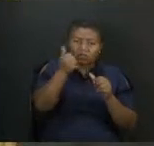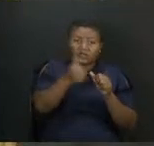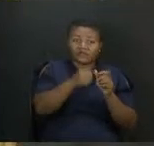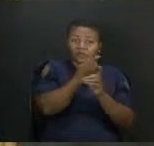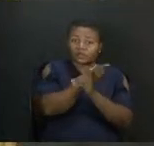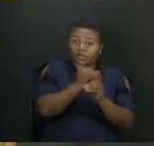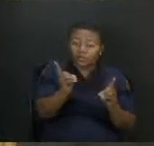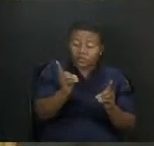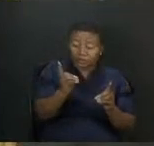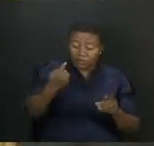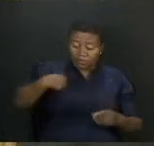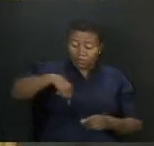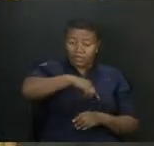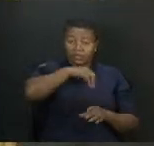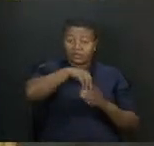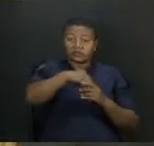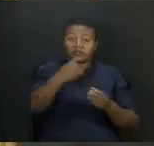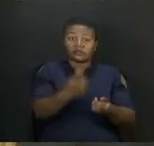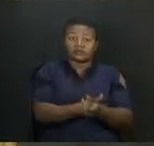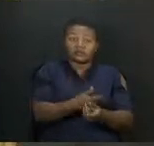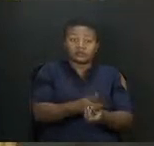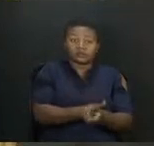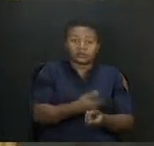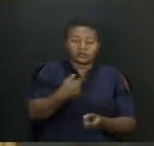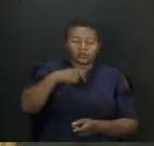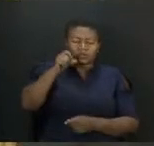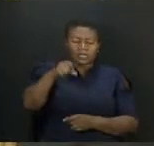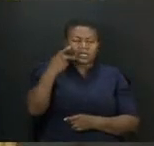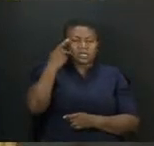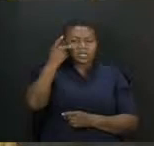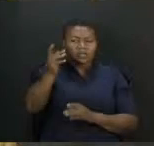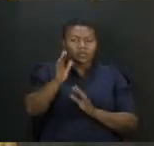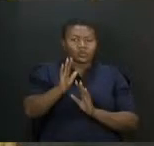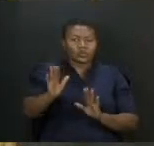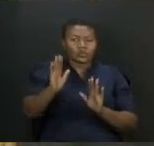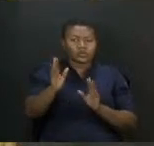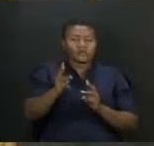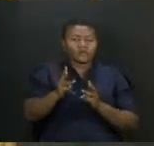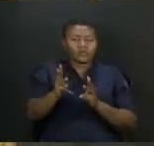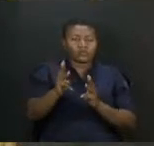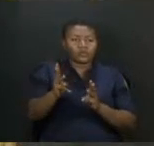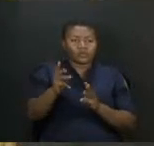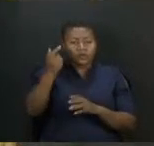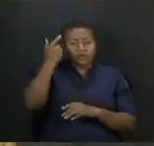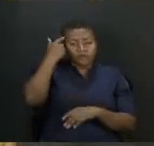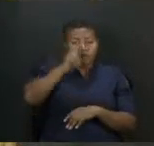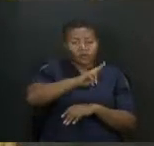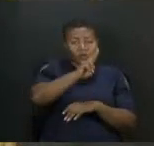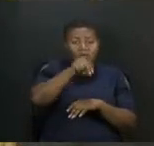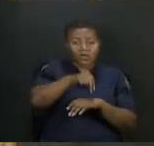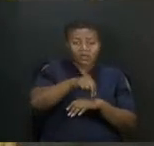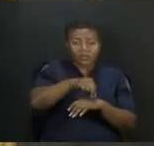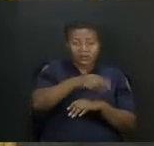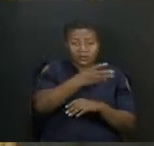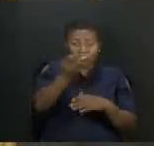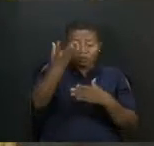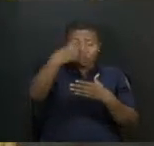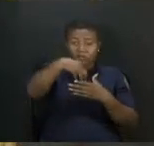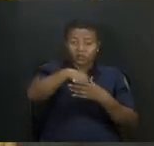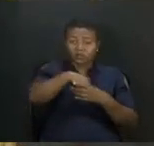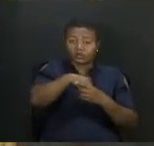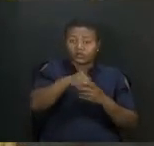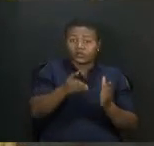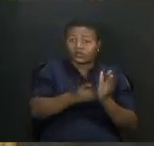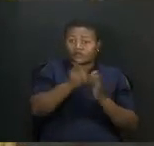in Ghana, it must be viewed as an essential pillar for the pursuit of national and inclusive development for